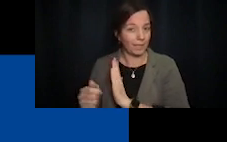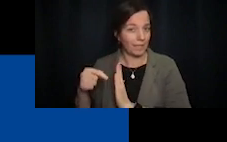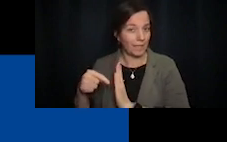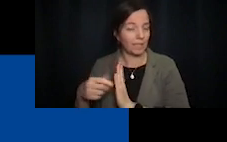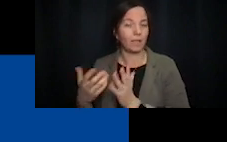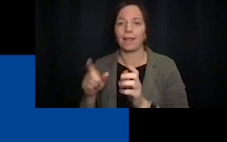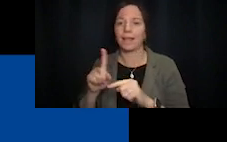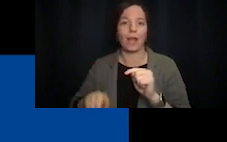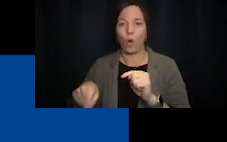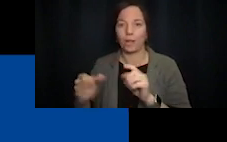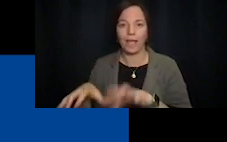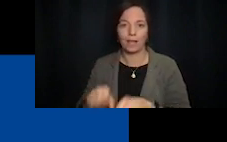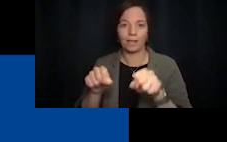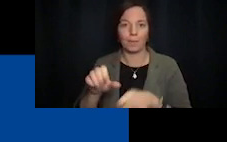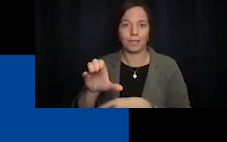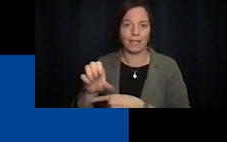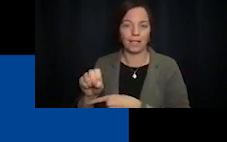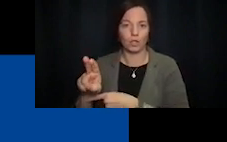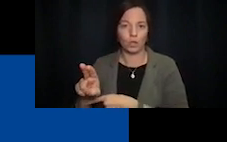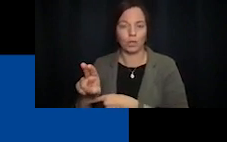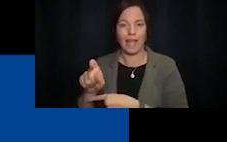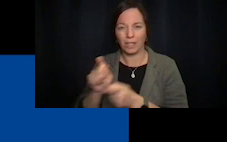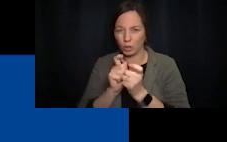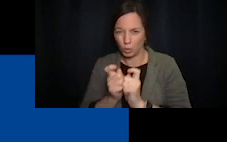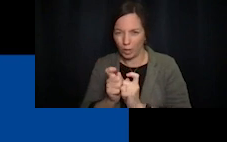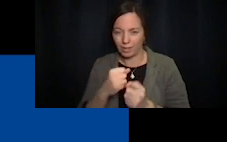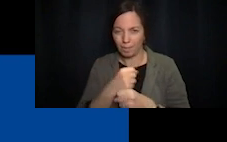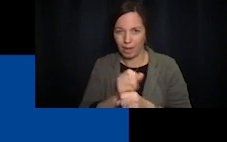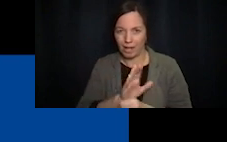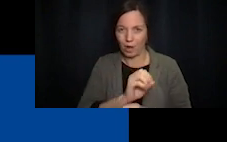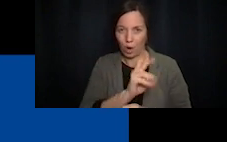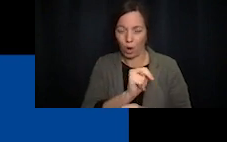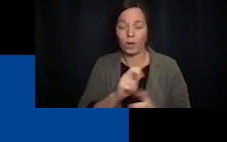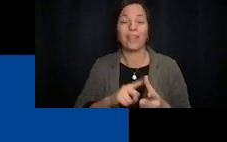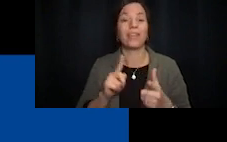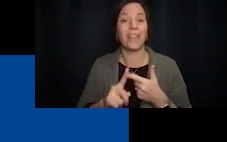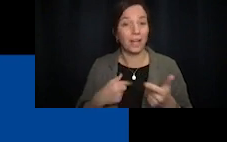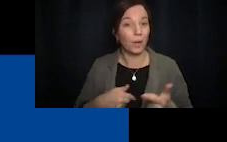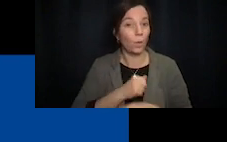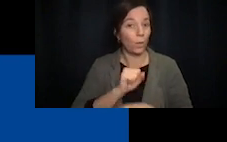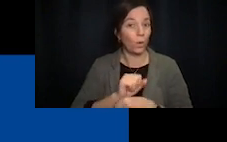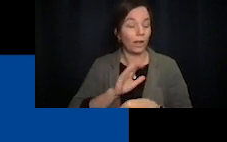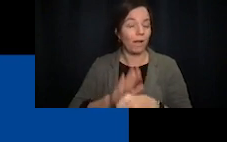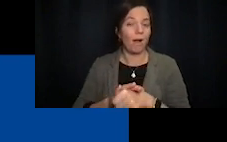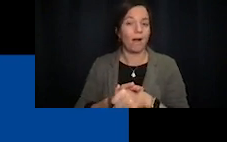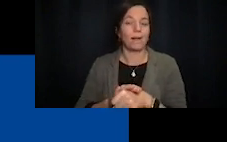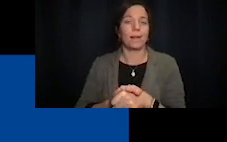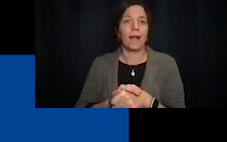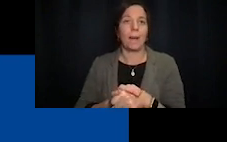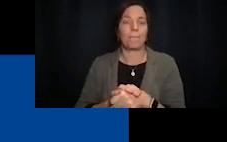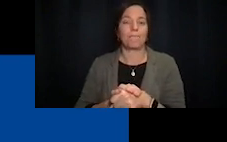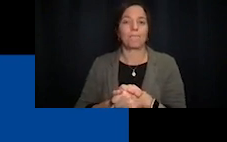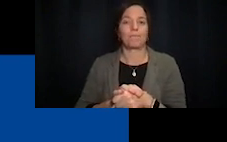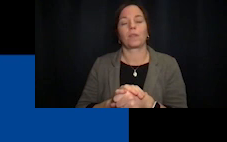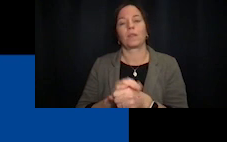adopt CSUs. They had to find ways to tweak them and make them their own. And then as we have been working on partially